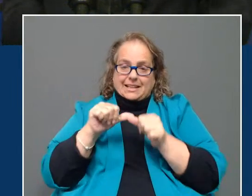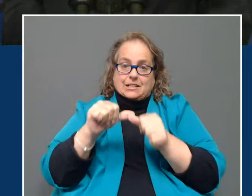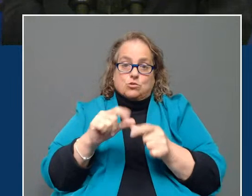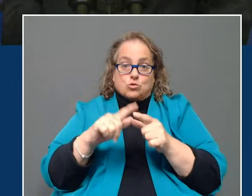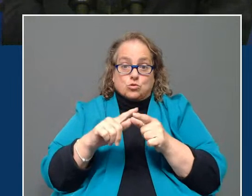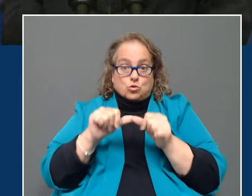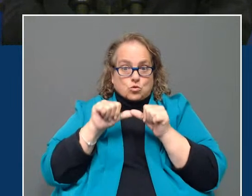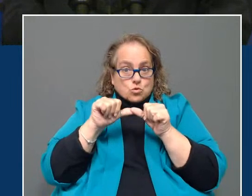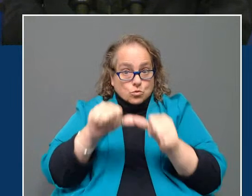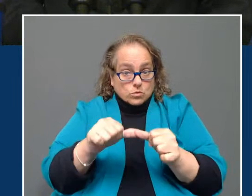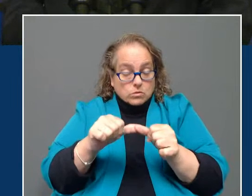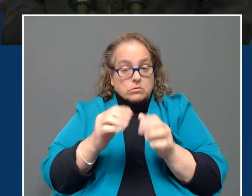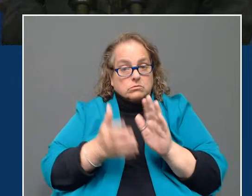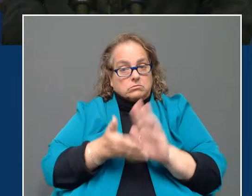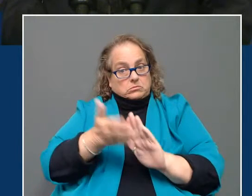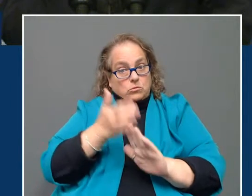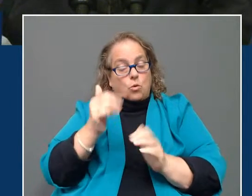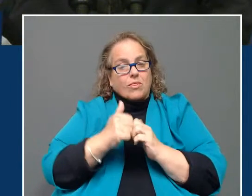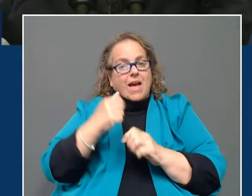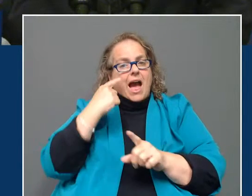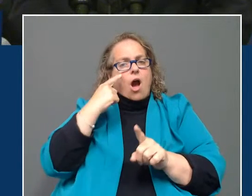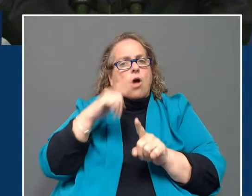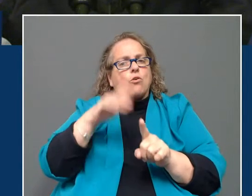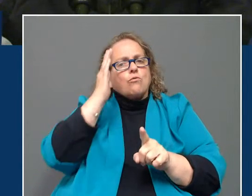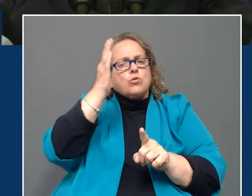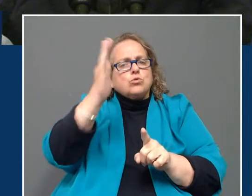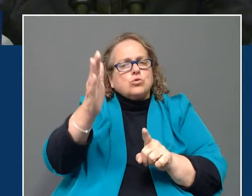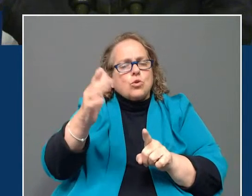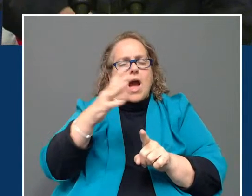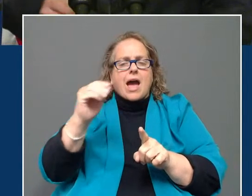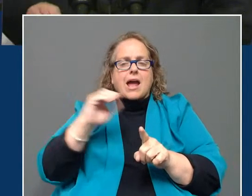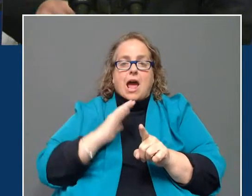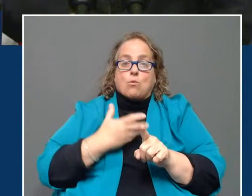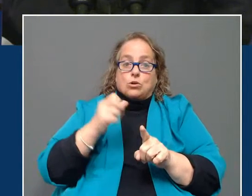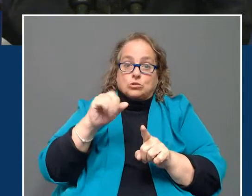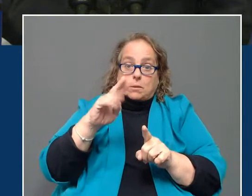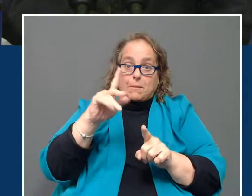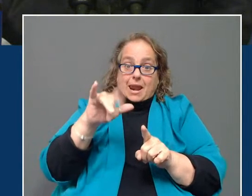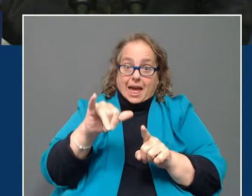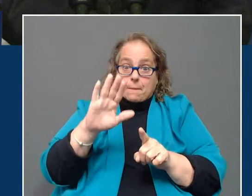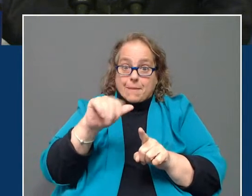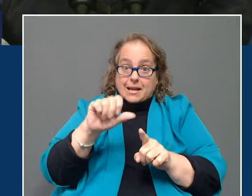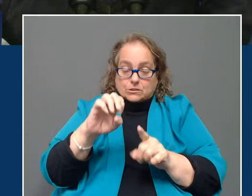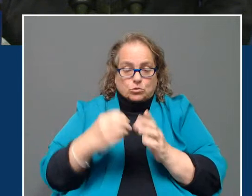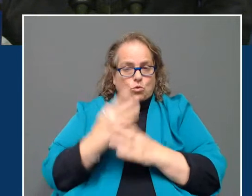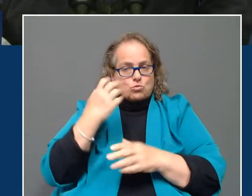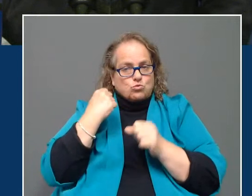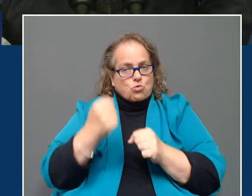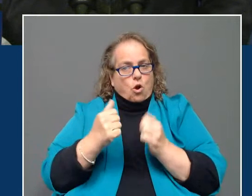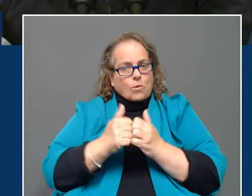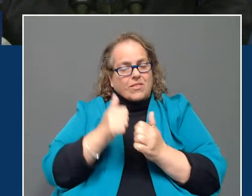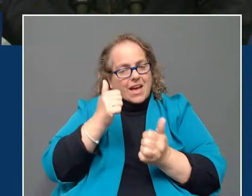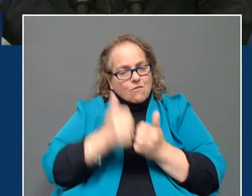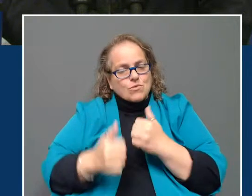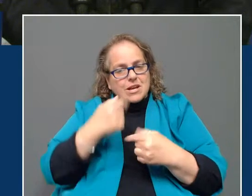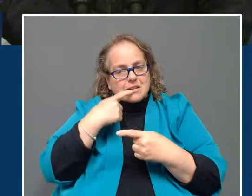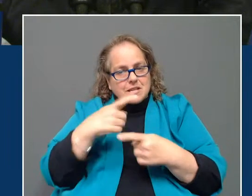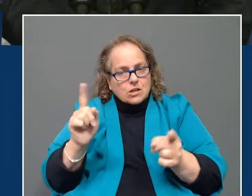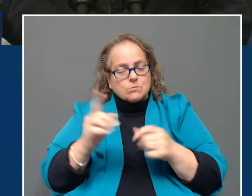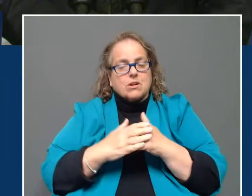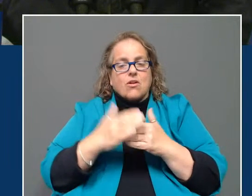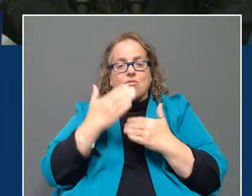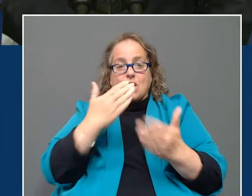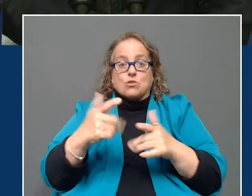the future, and our supplier base grows stronger with every expansion and every new location announcement. Thank you to the leadership